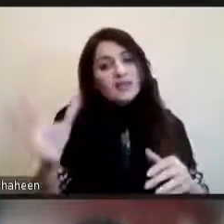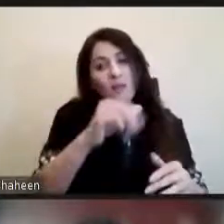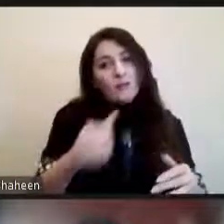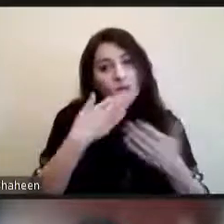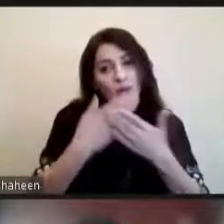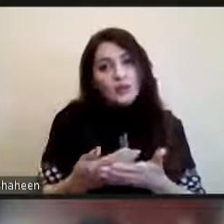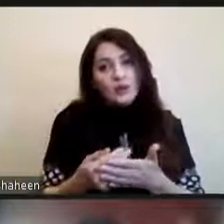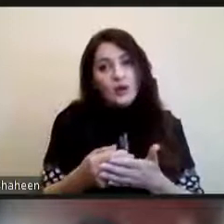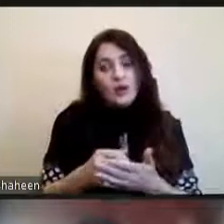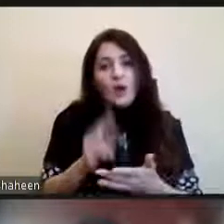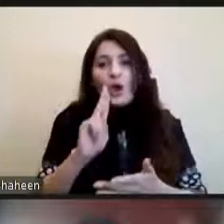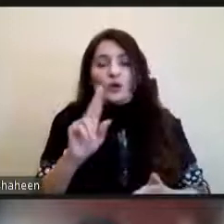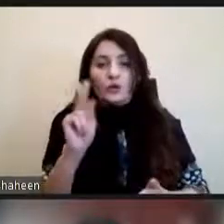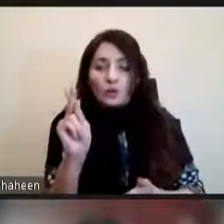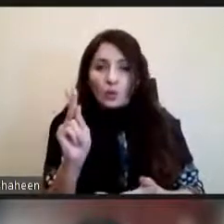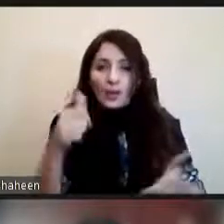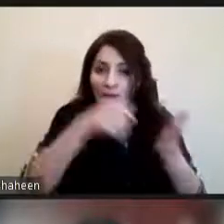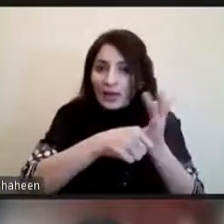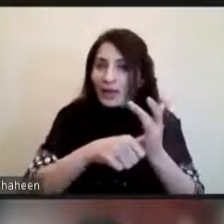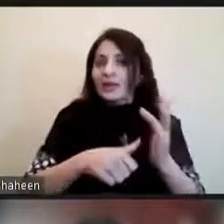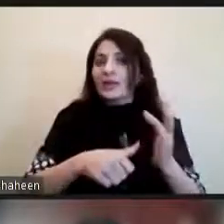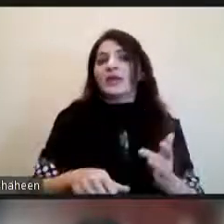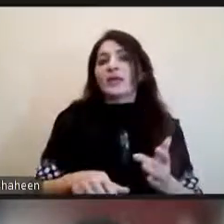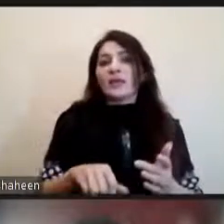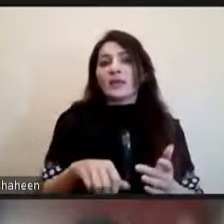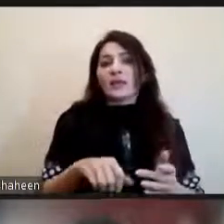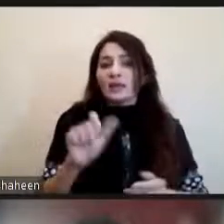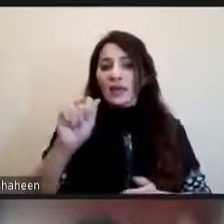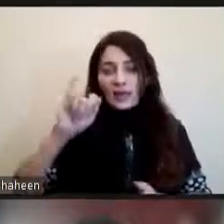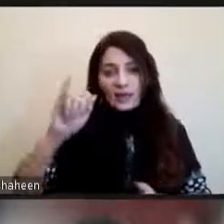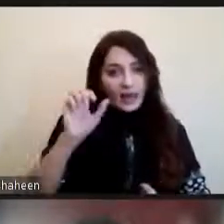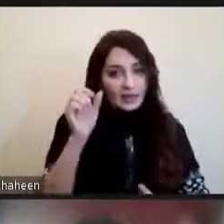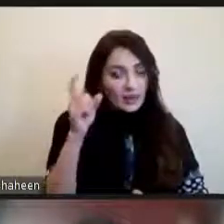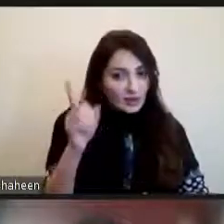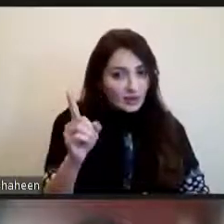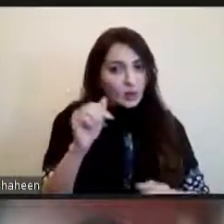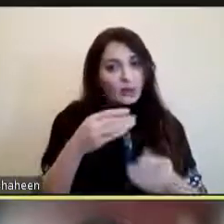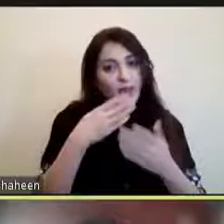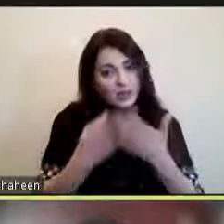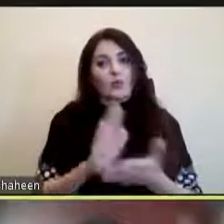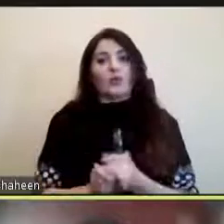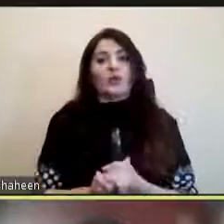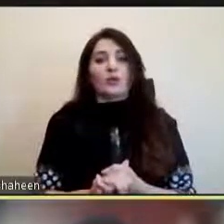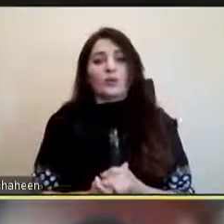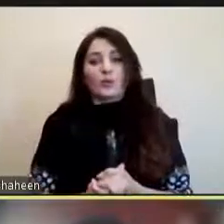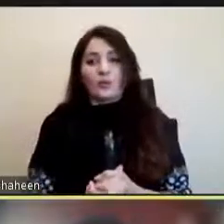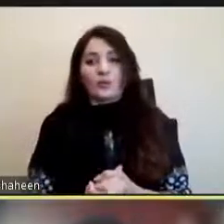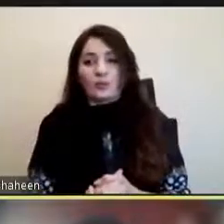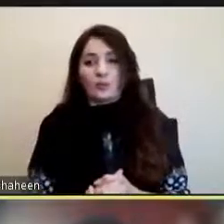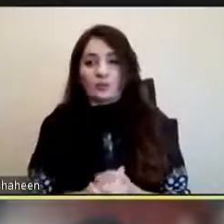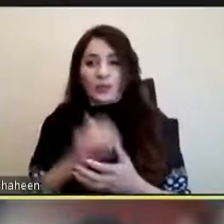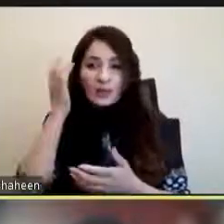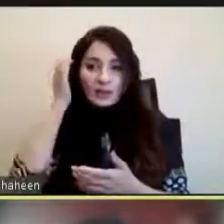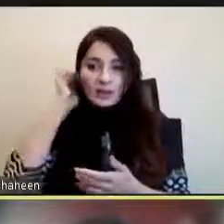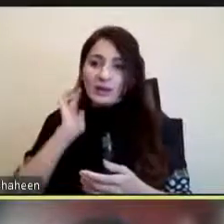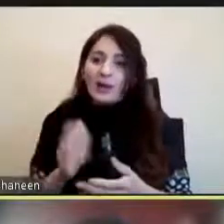British government, for the support provided for us to be able to do this work. Thank you. Thanks, Clara. And just to mention, we